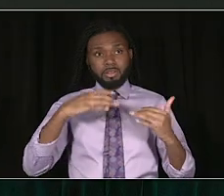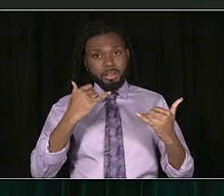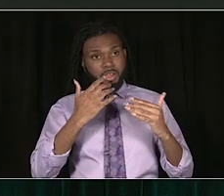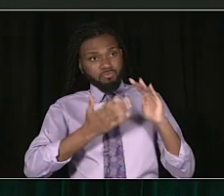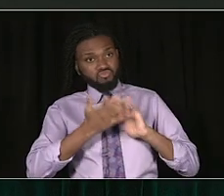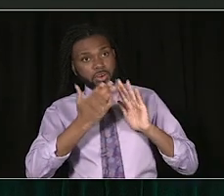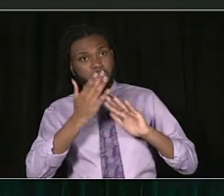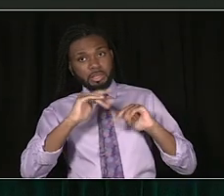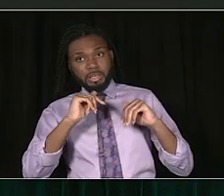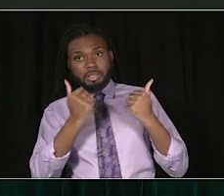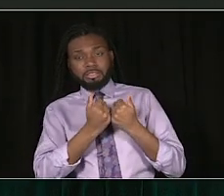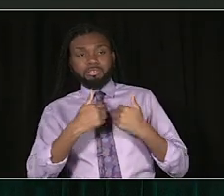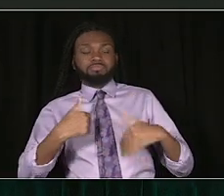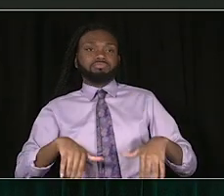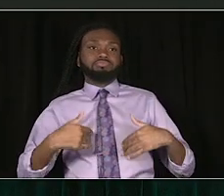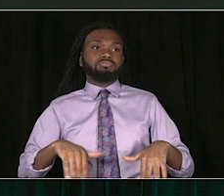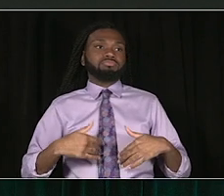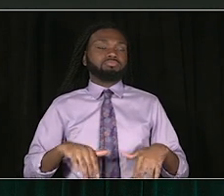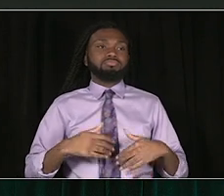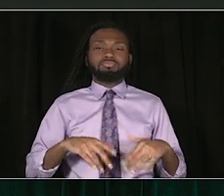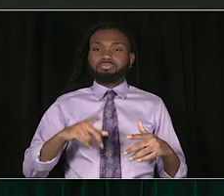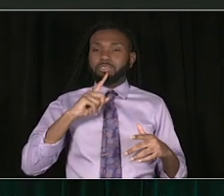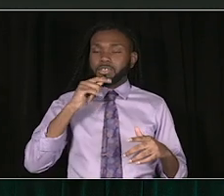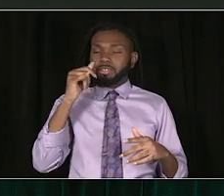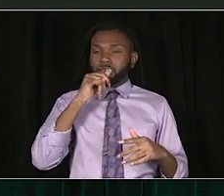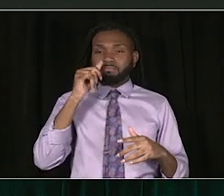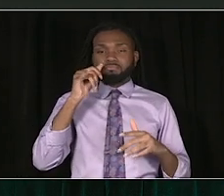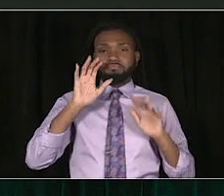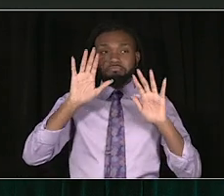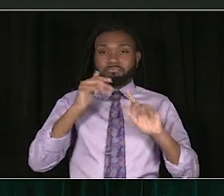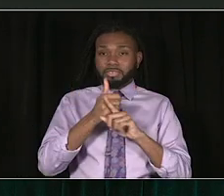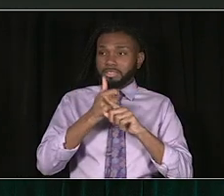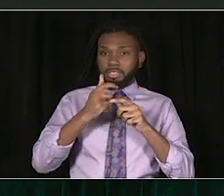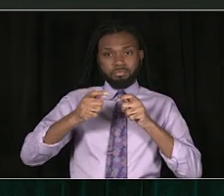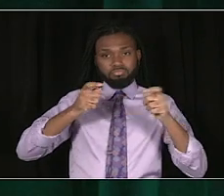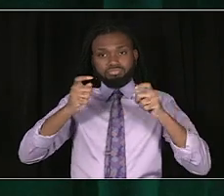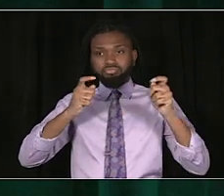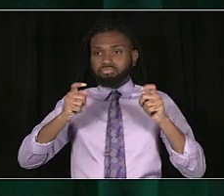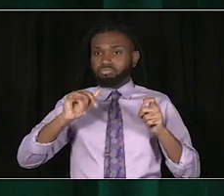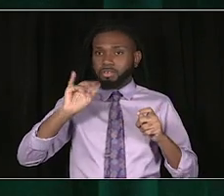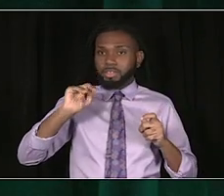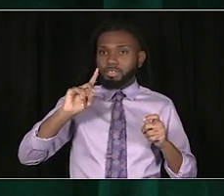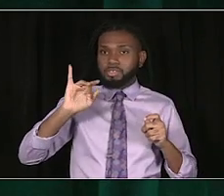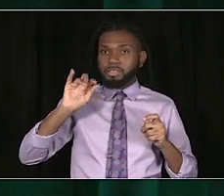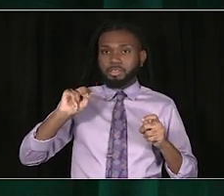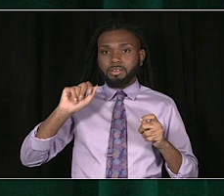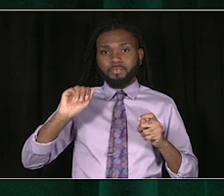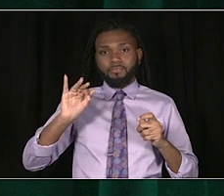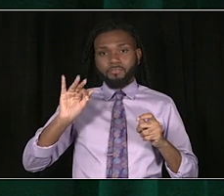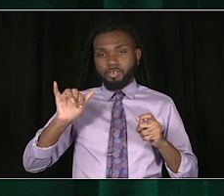is just, how profound is that, that she is over Indian Affairs, you know?